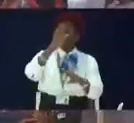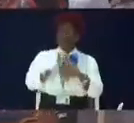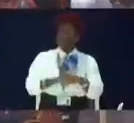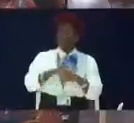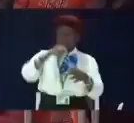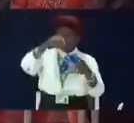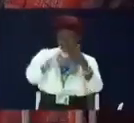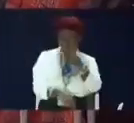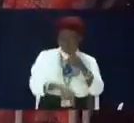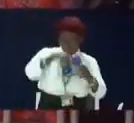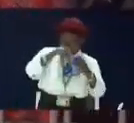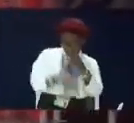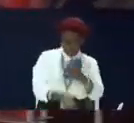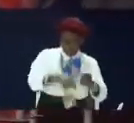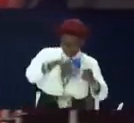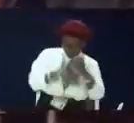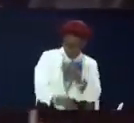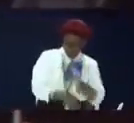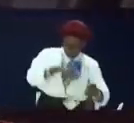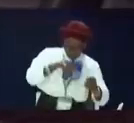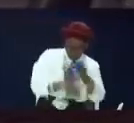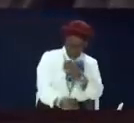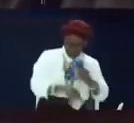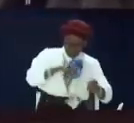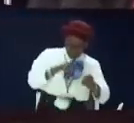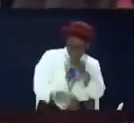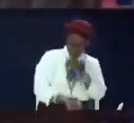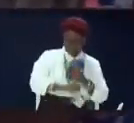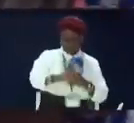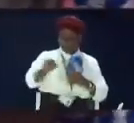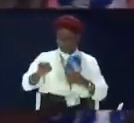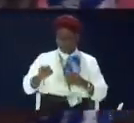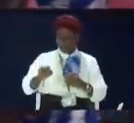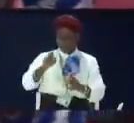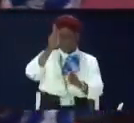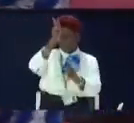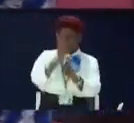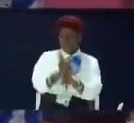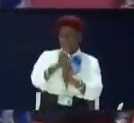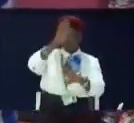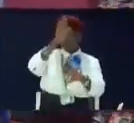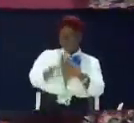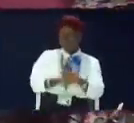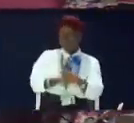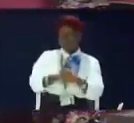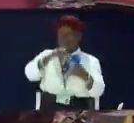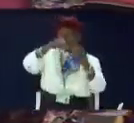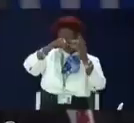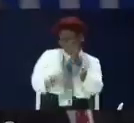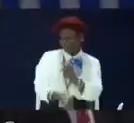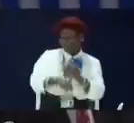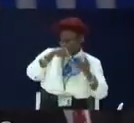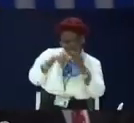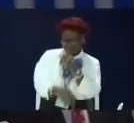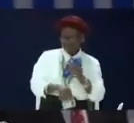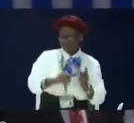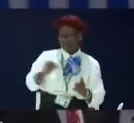ẹ máa gbẹ́lẹ̀ sí. Keep on digging. Ẹ máa gbẹ́lẹ̀ sí. And then let me hear